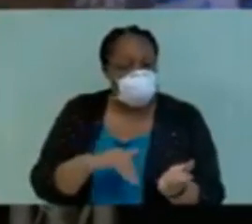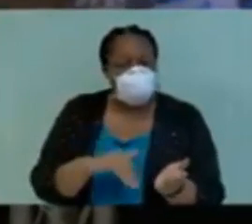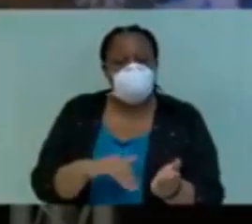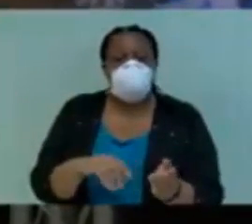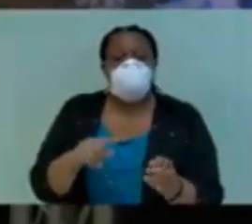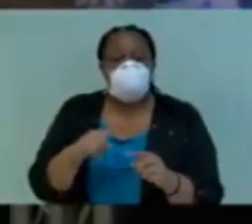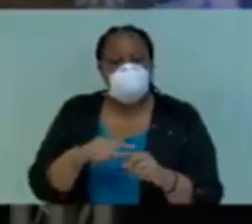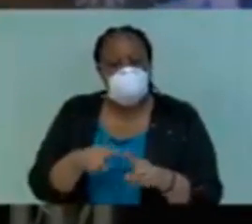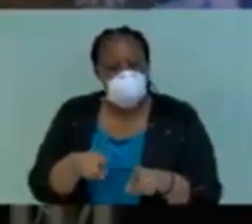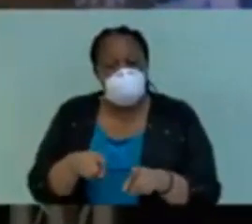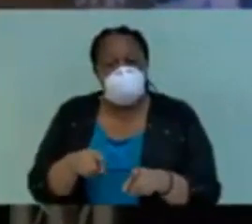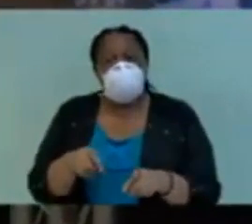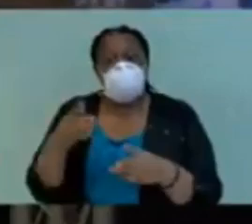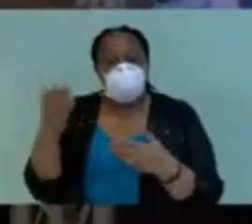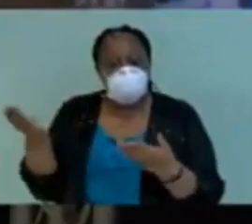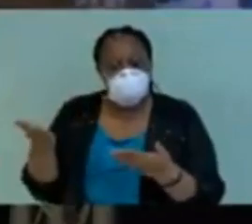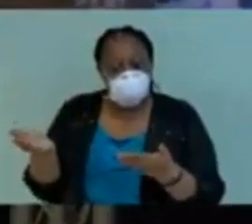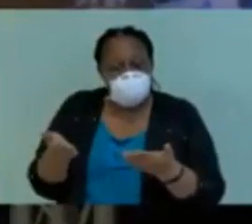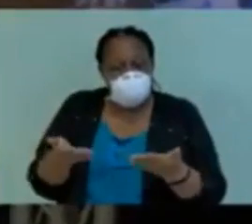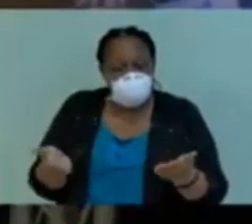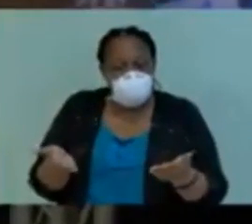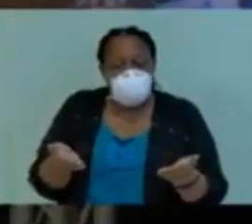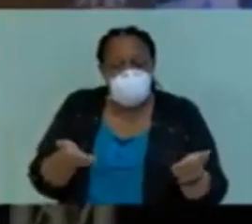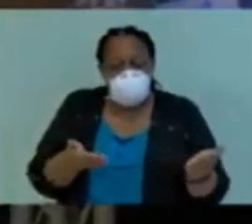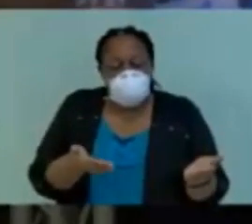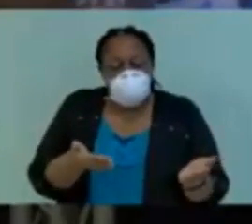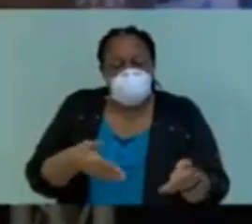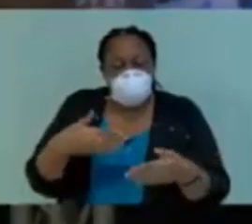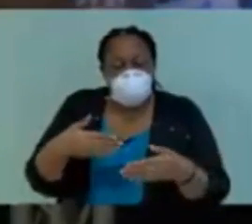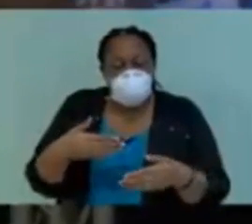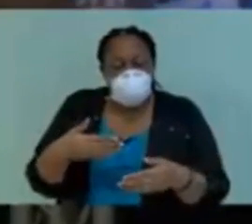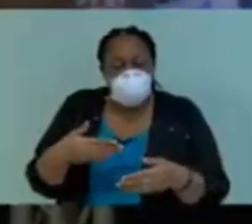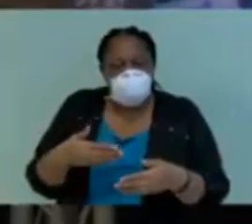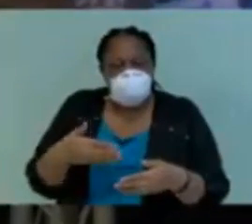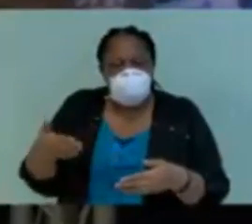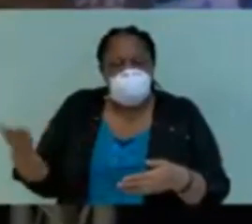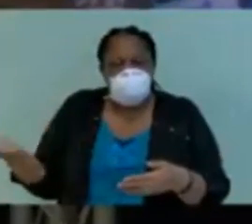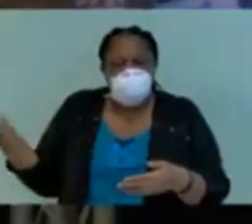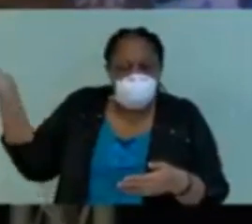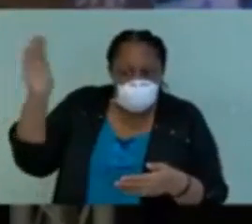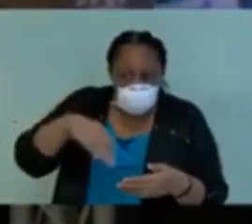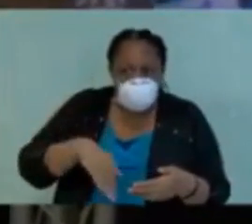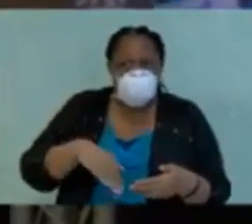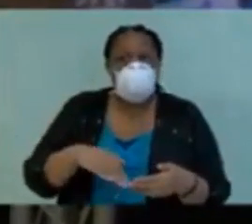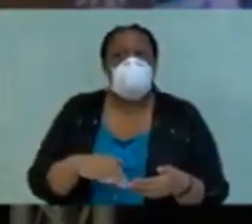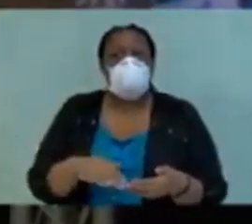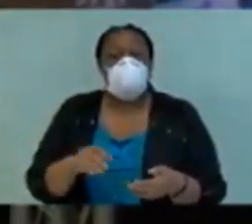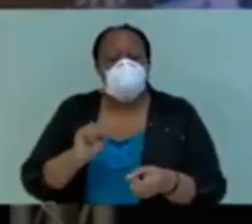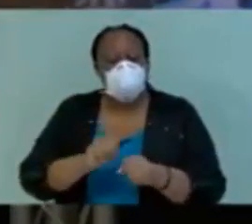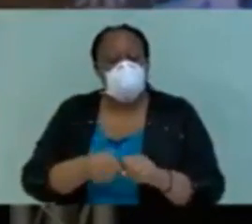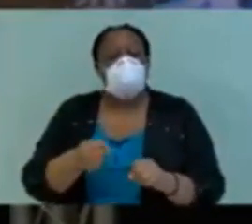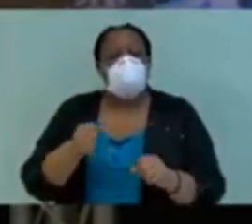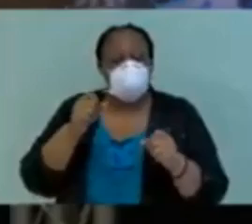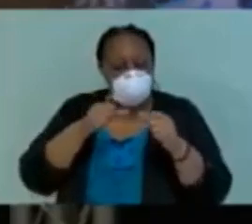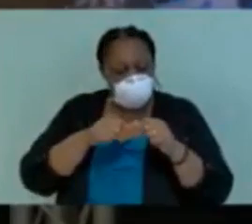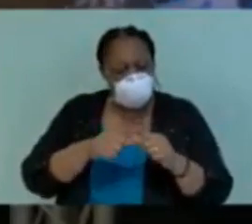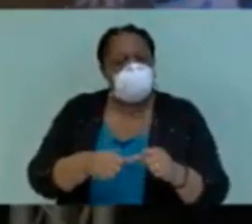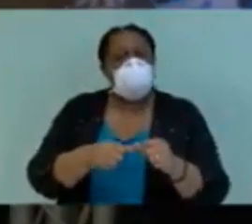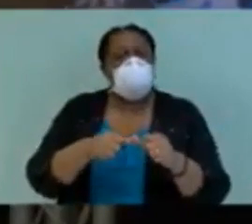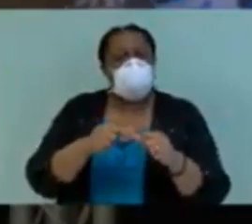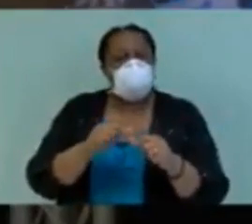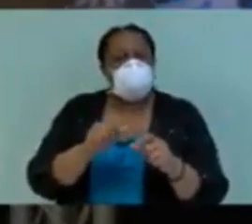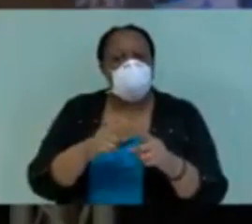curfew periods and the partial closure of the Federation borders, SCASPA operations